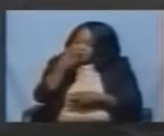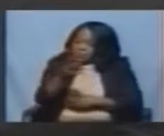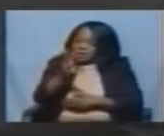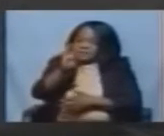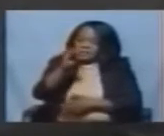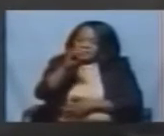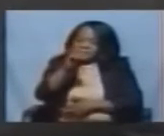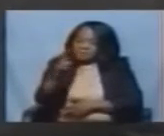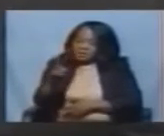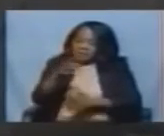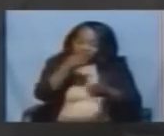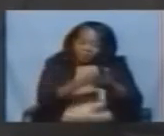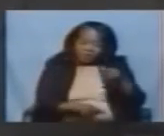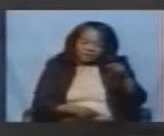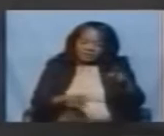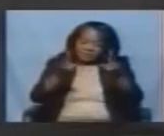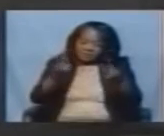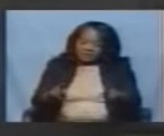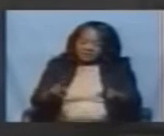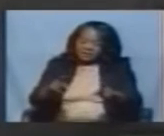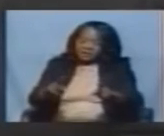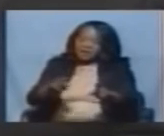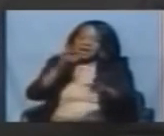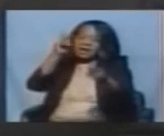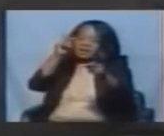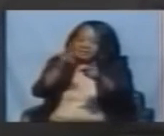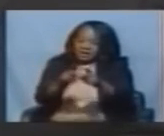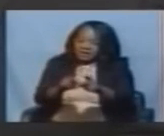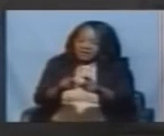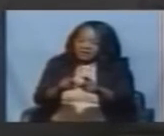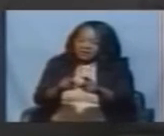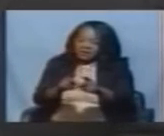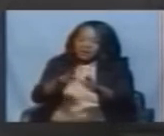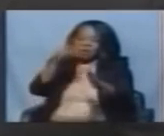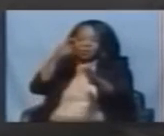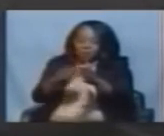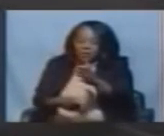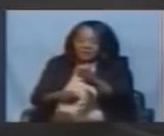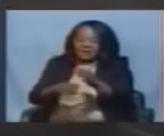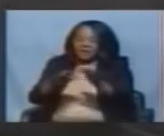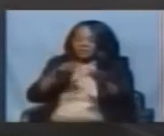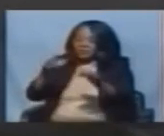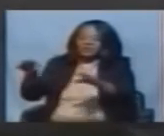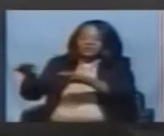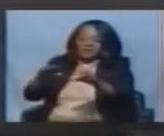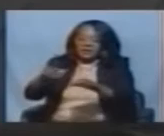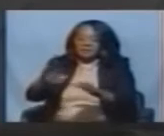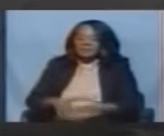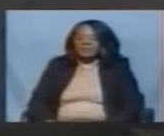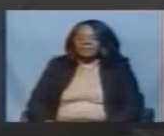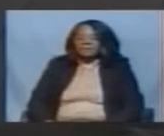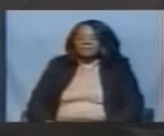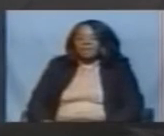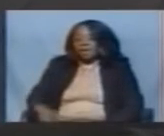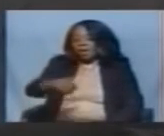that what this person is saying is actually what they are not supposed to be, you know, what is they're supposed to be doing. I'll give an example. There are certain tenders